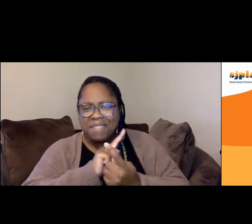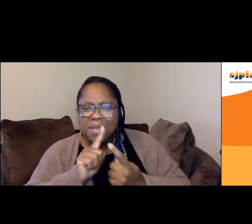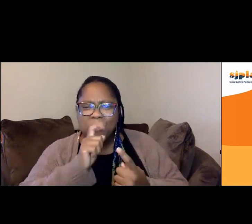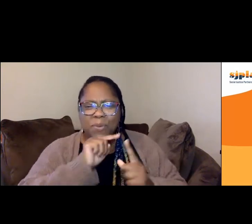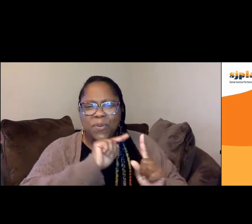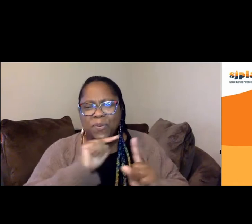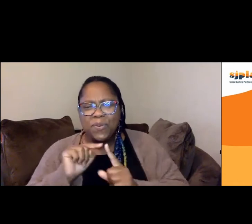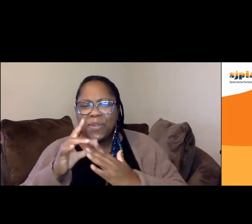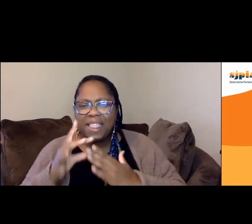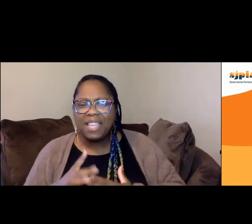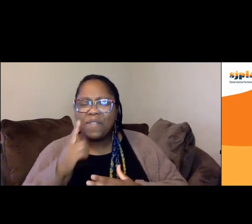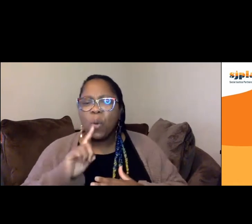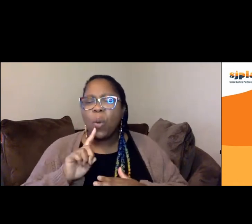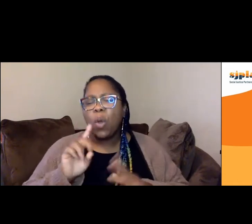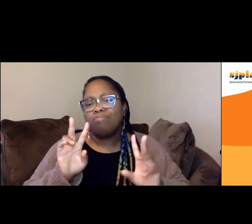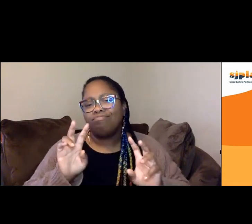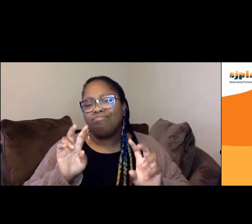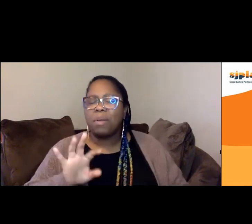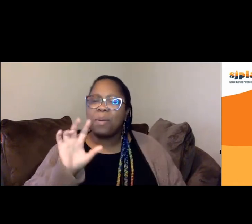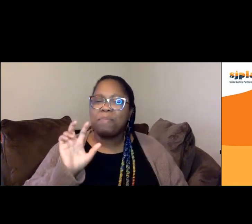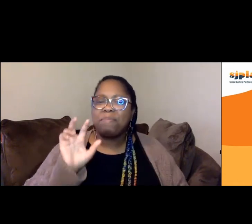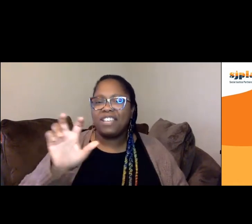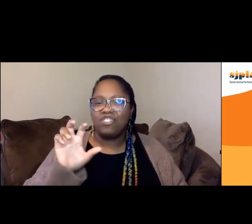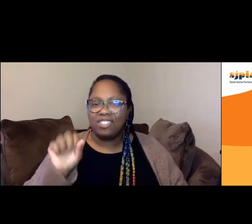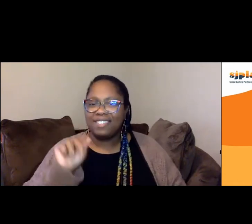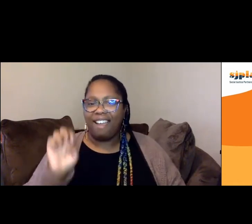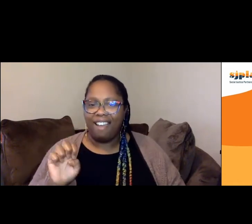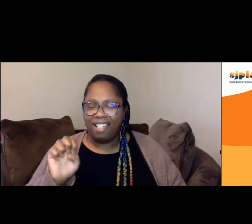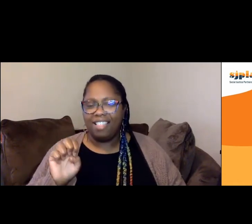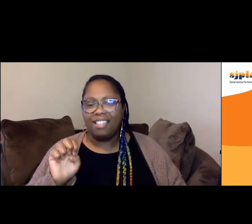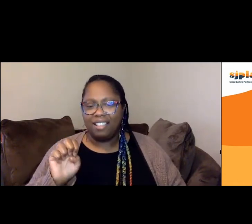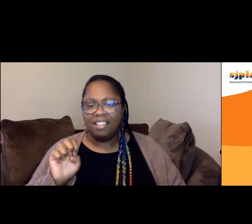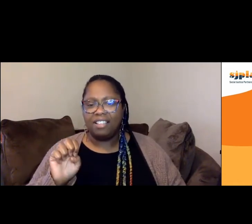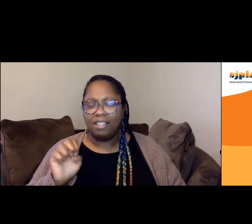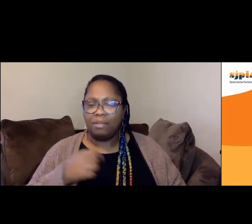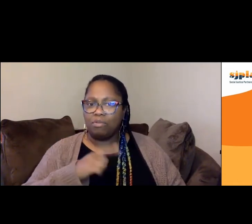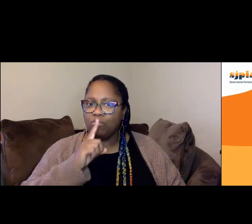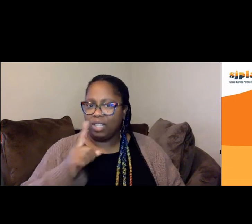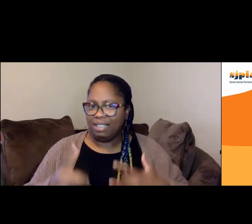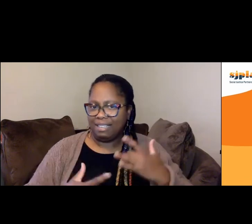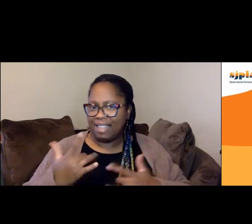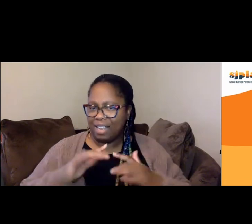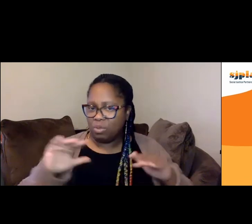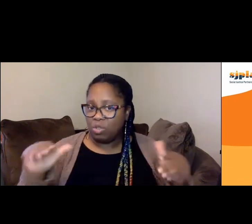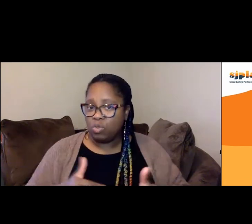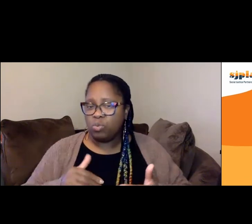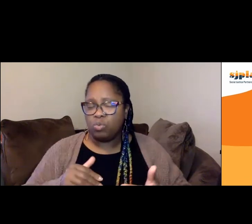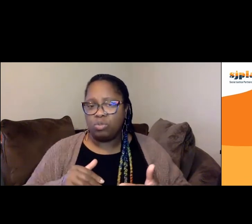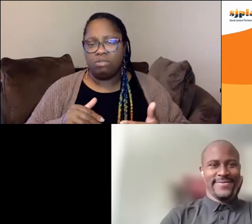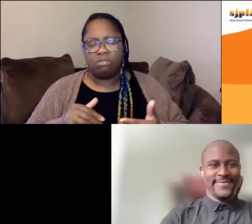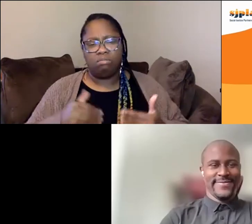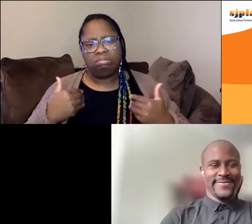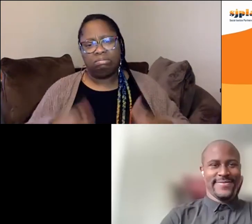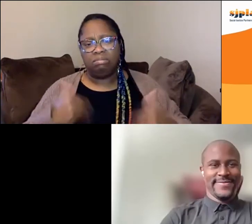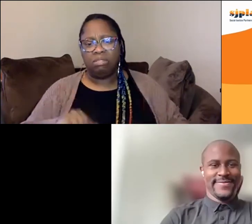mini pitch style section. So I'm really excited to introduce you all to this incredible